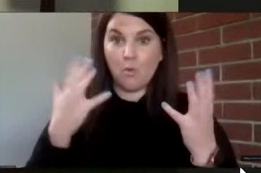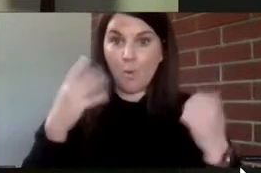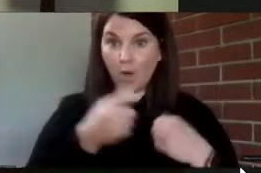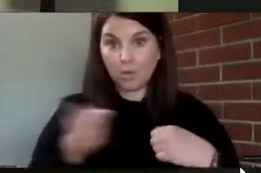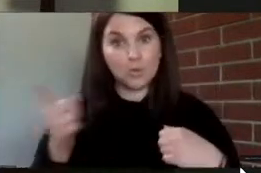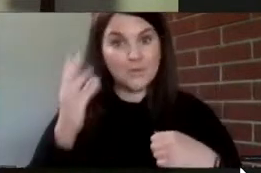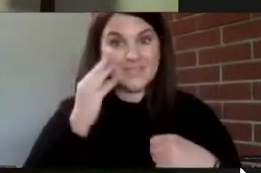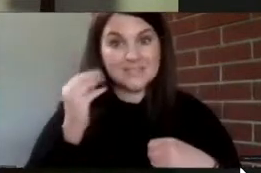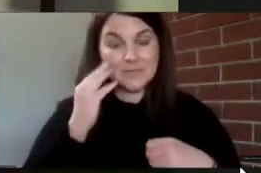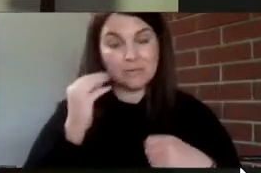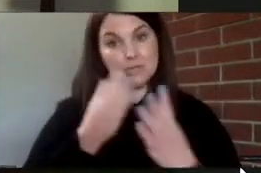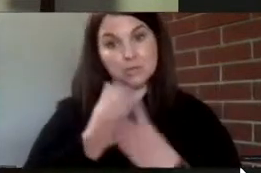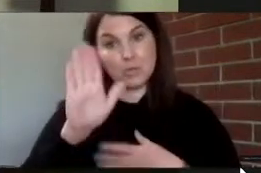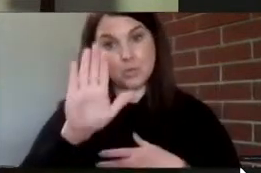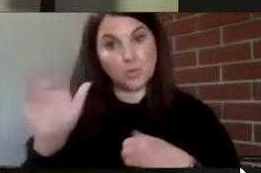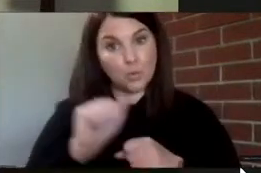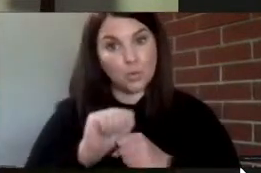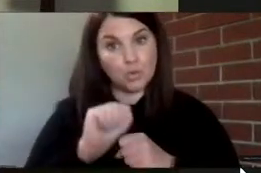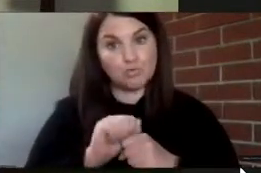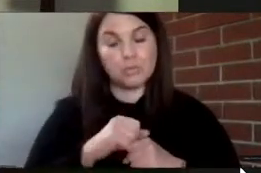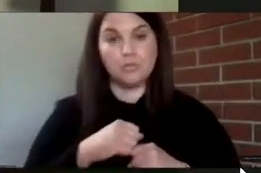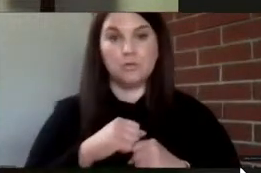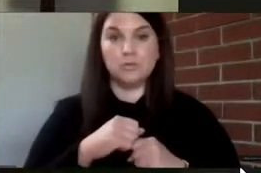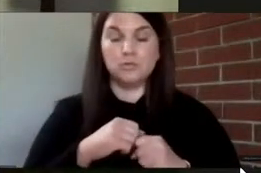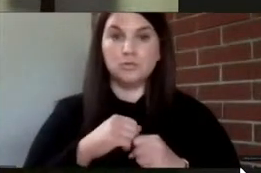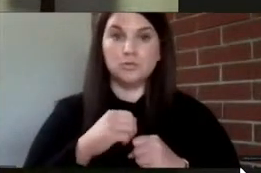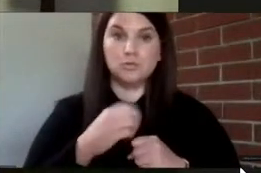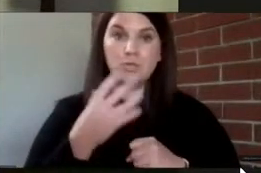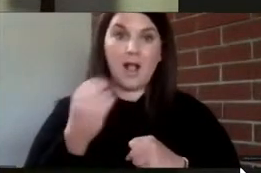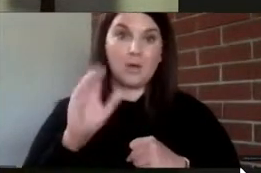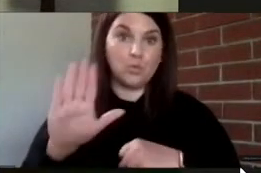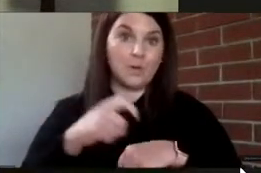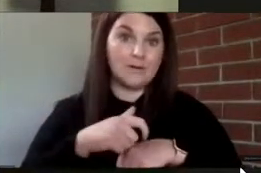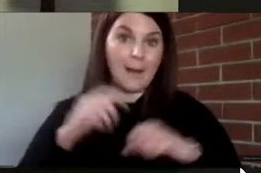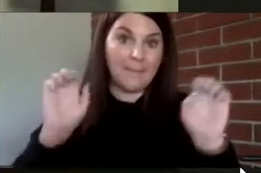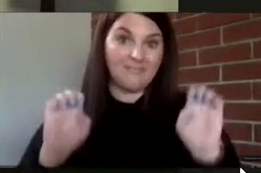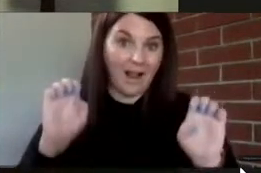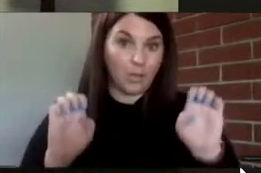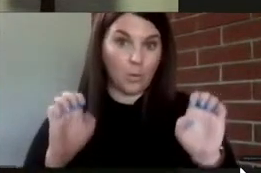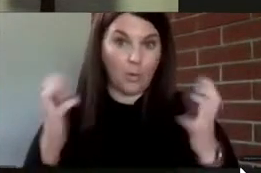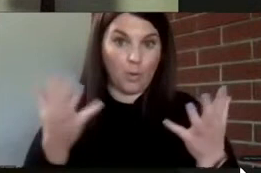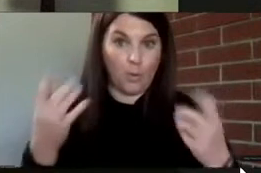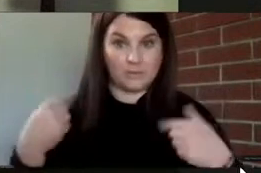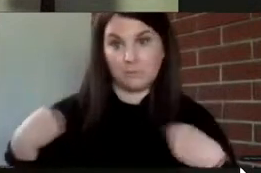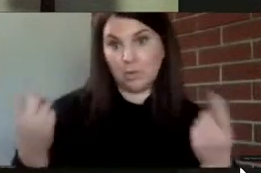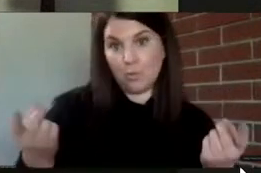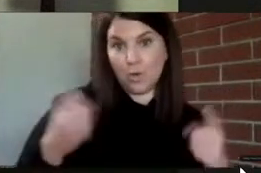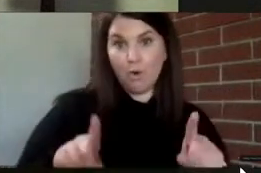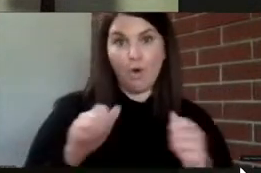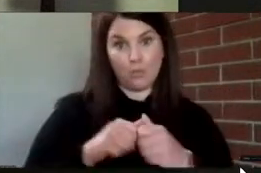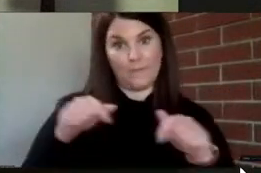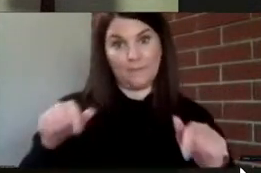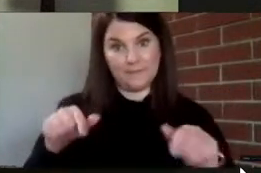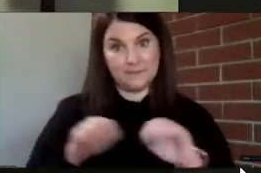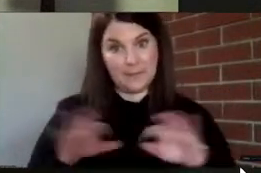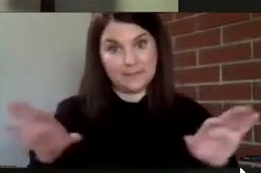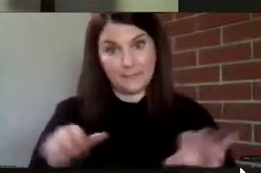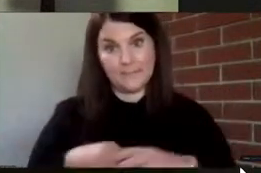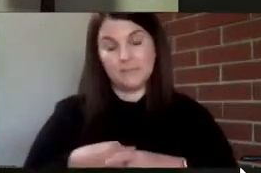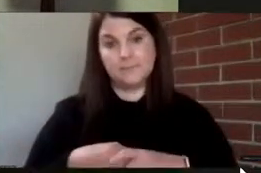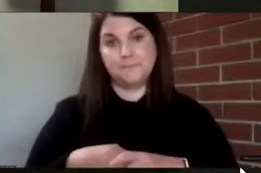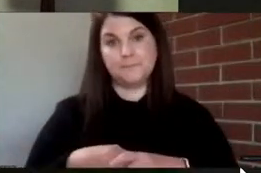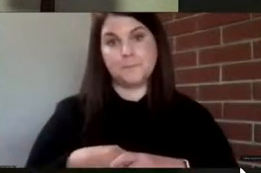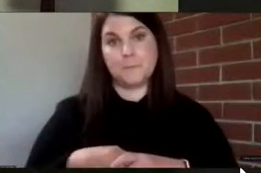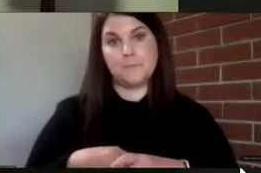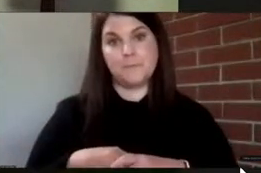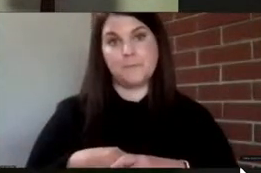experienced throughout your careers and your time evaluating what's been going on with this pandemic. So